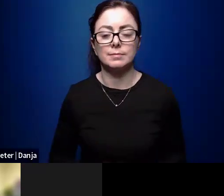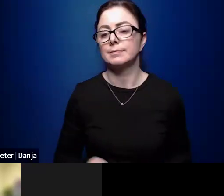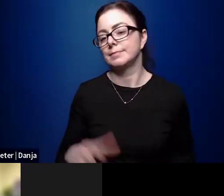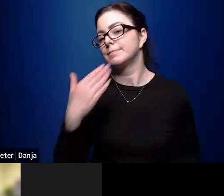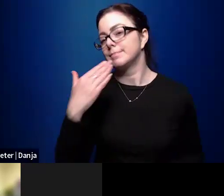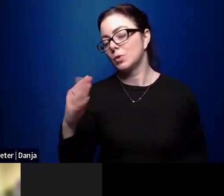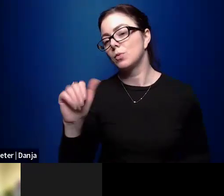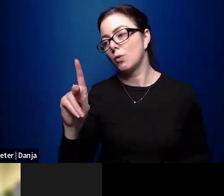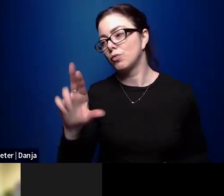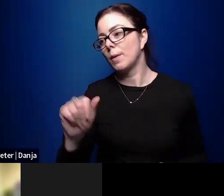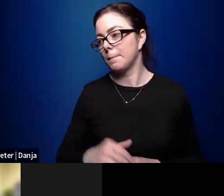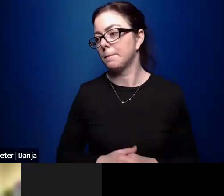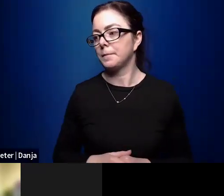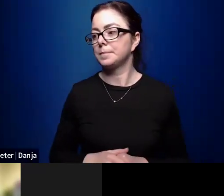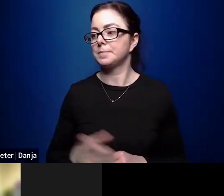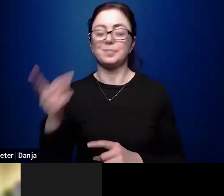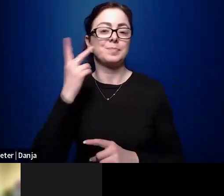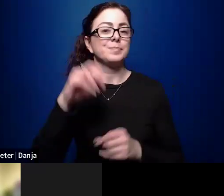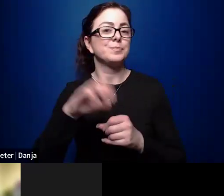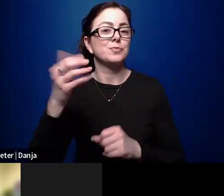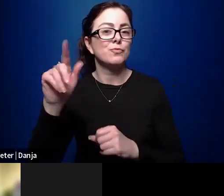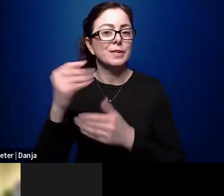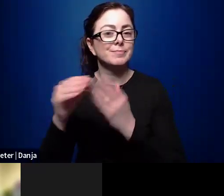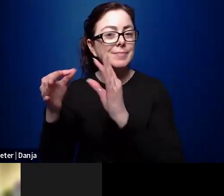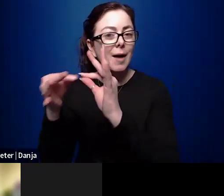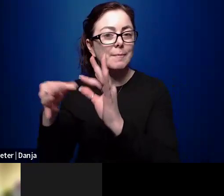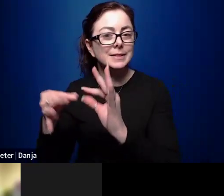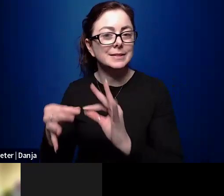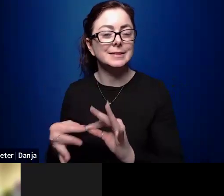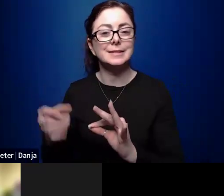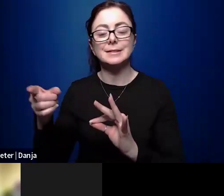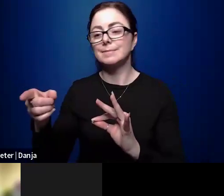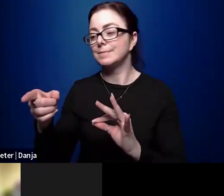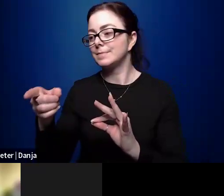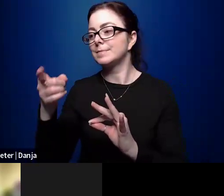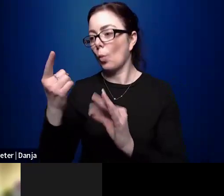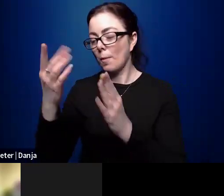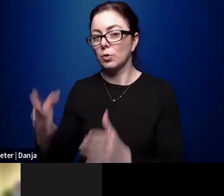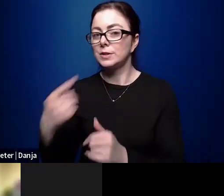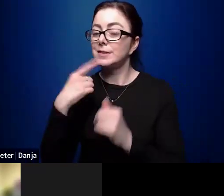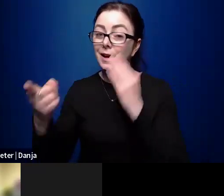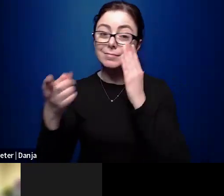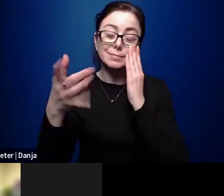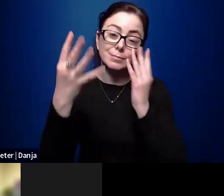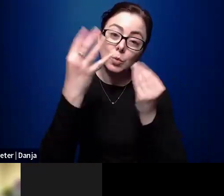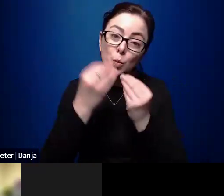Andrea, we had some comments in the chat. Linda says beautiful and brave.